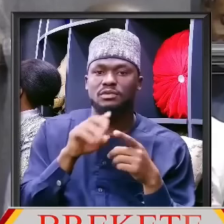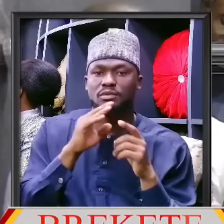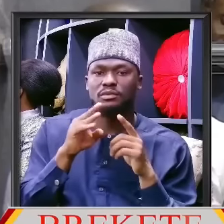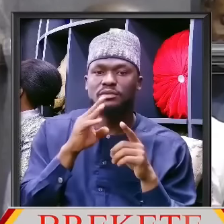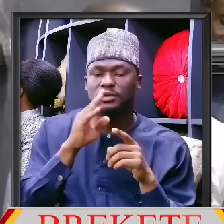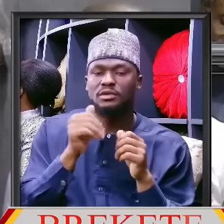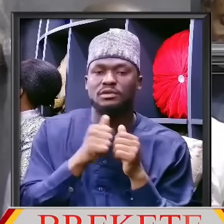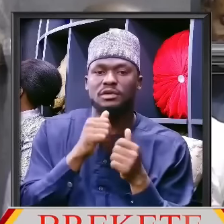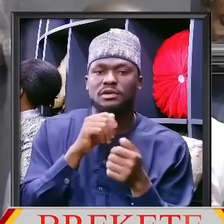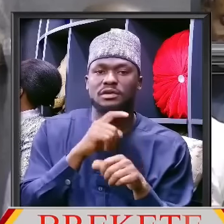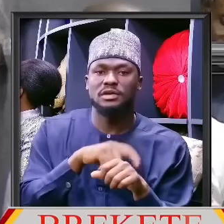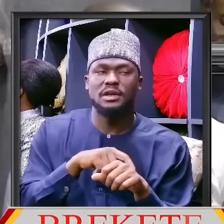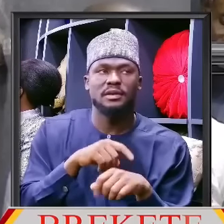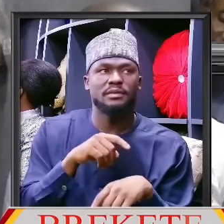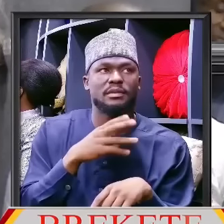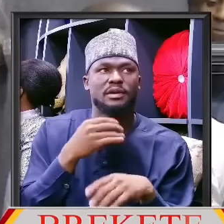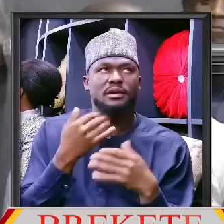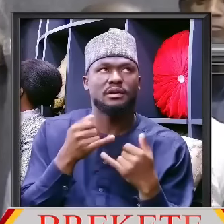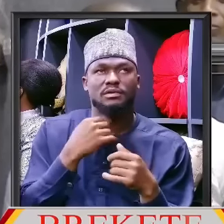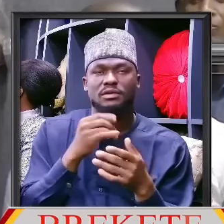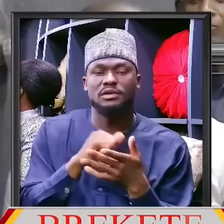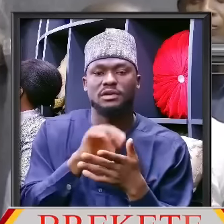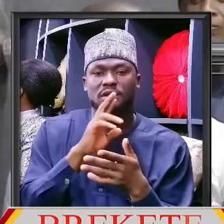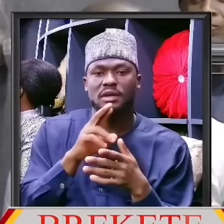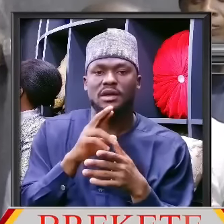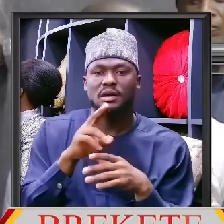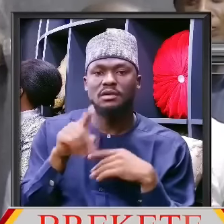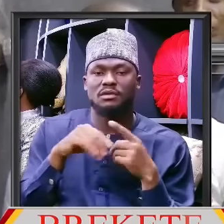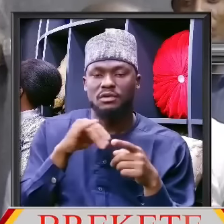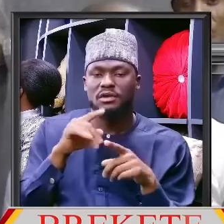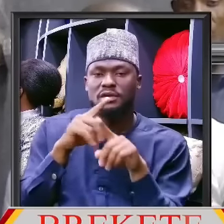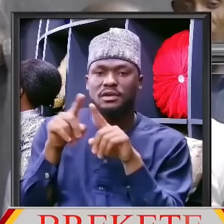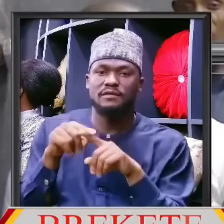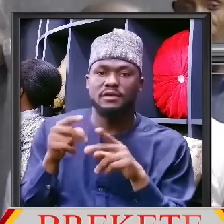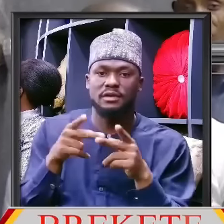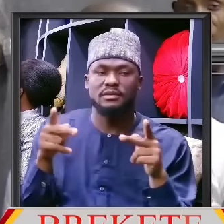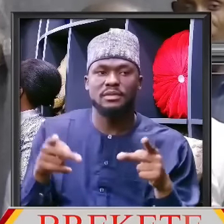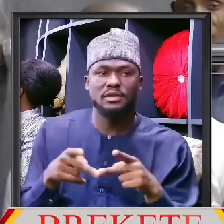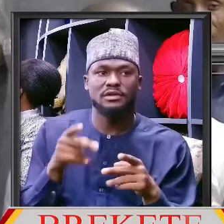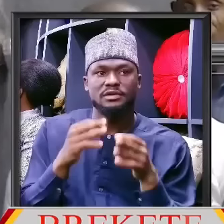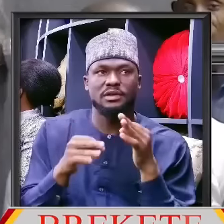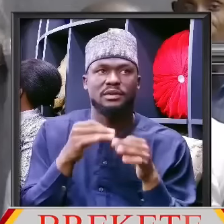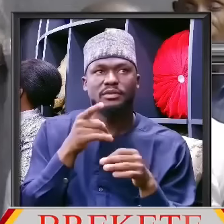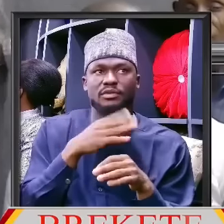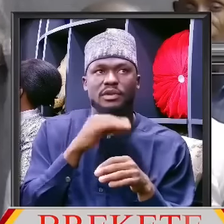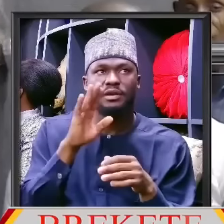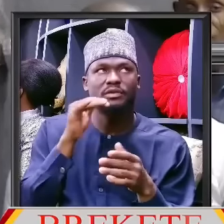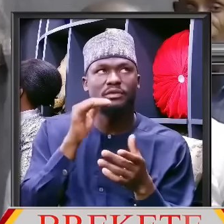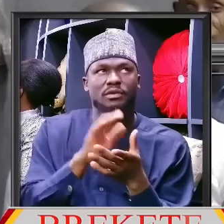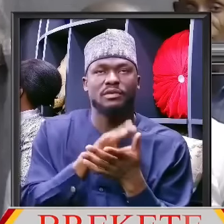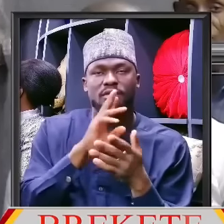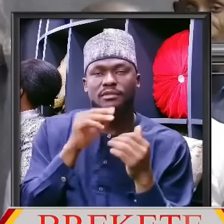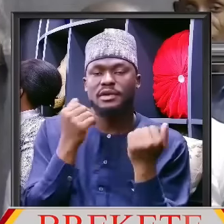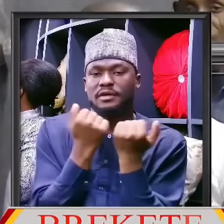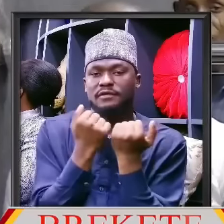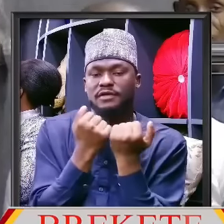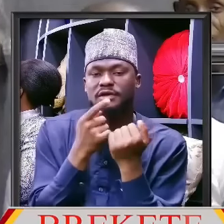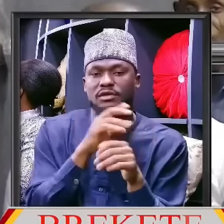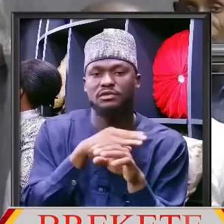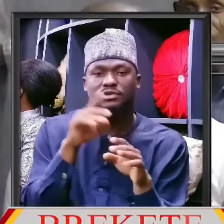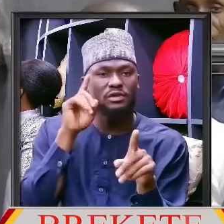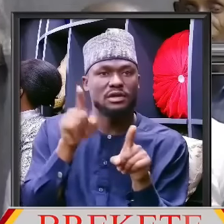with timing. Like you talk now, say then they go up and down. They don't go here, go here, go there. If you and your wife, they quarrel, you